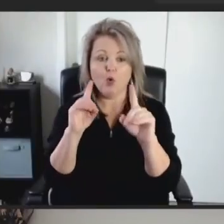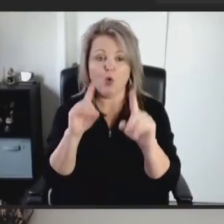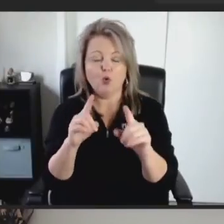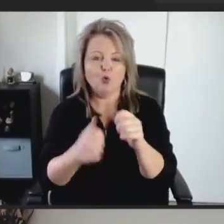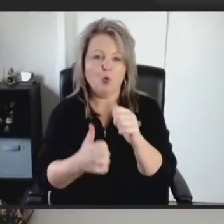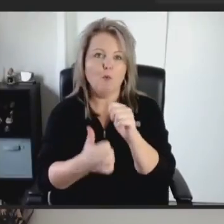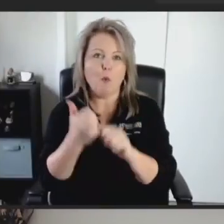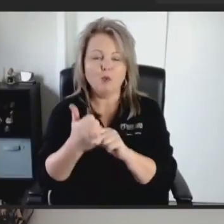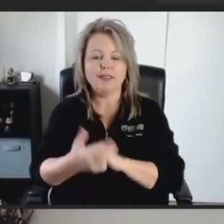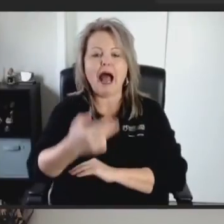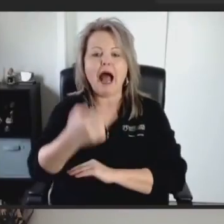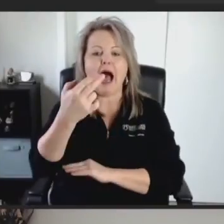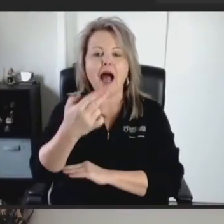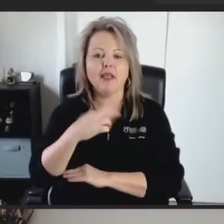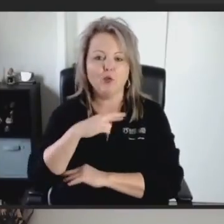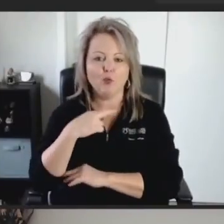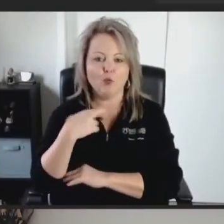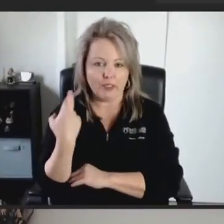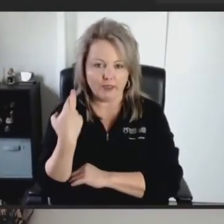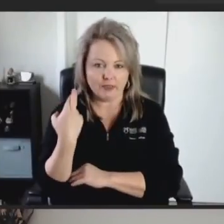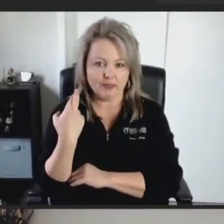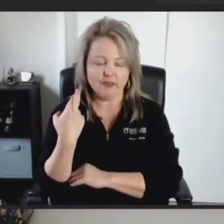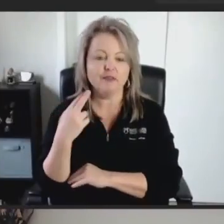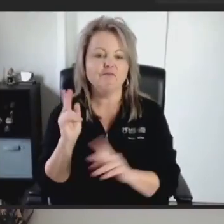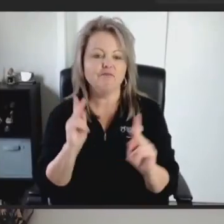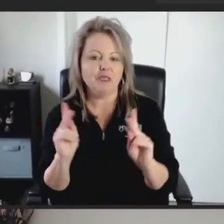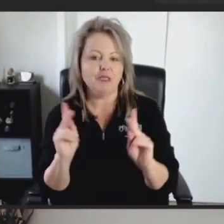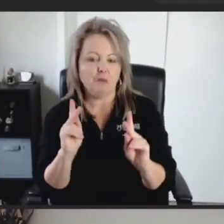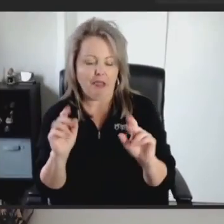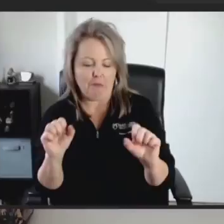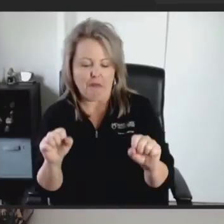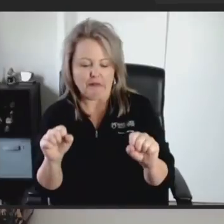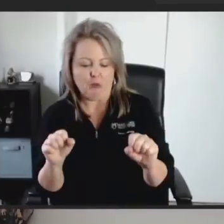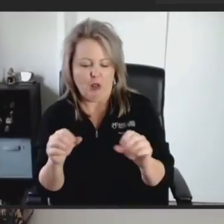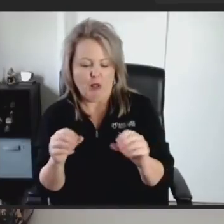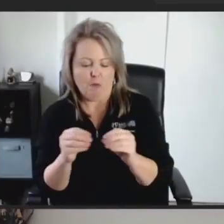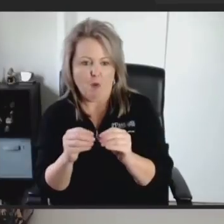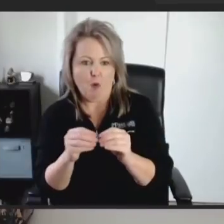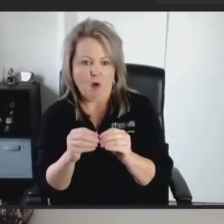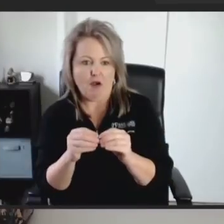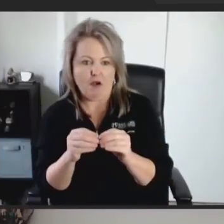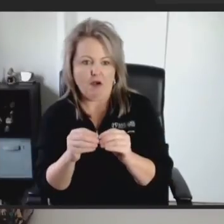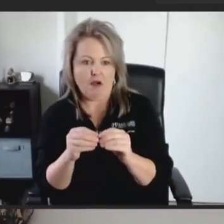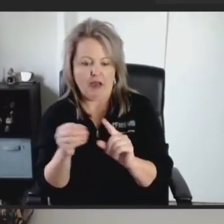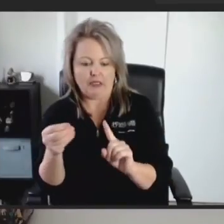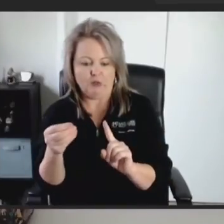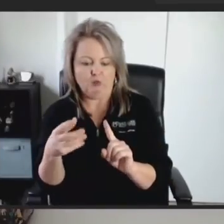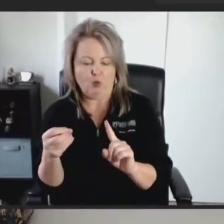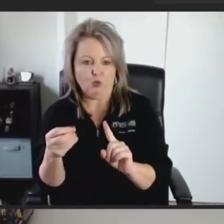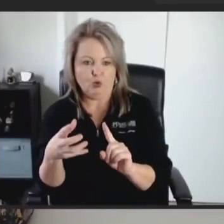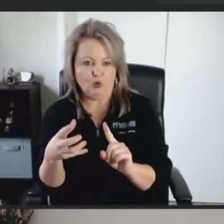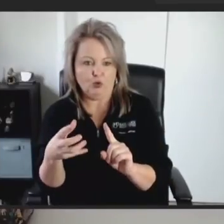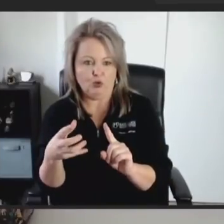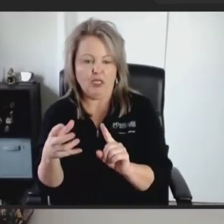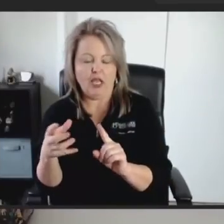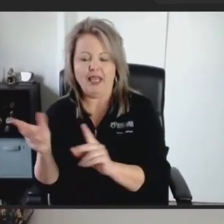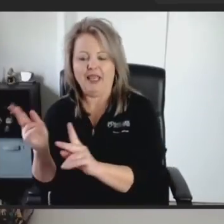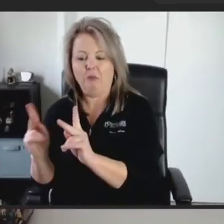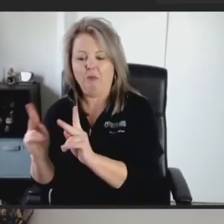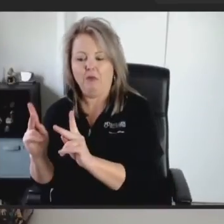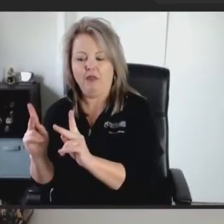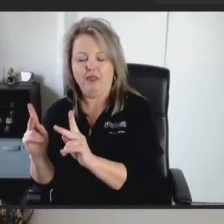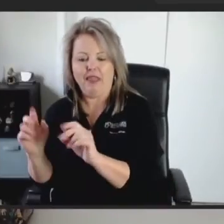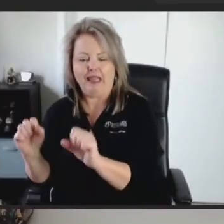high risk people that are going to be potentially in the most occupational exposure, and then high risk patients with comorbidities. But we're